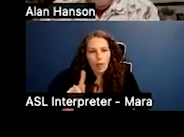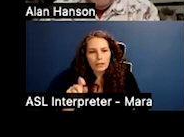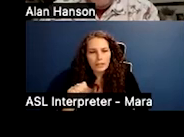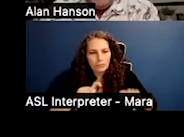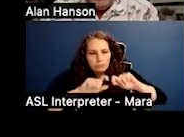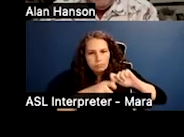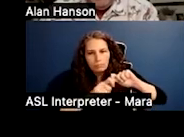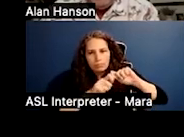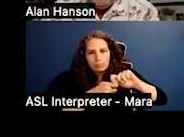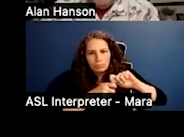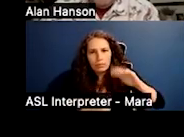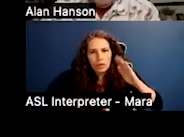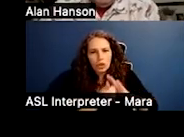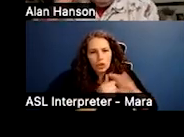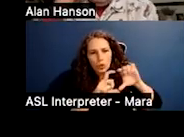Next slide, please.